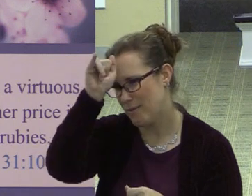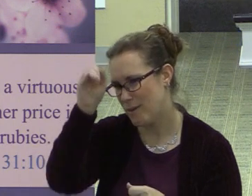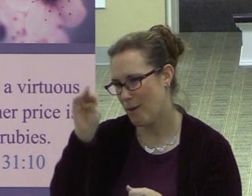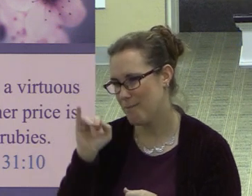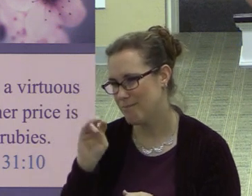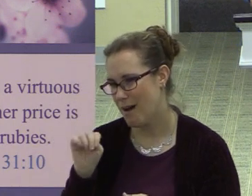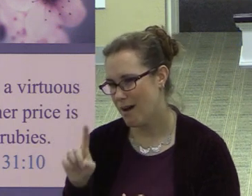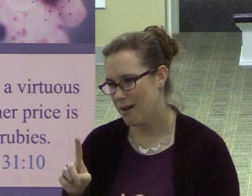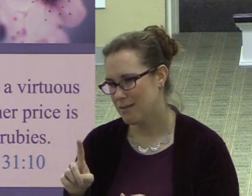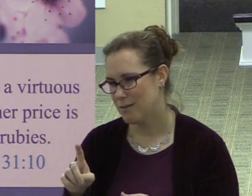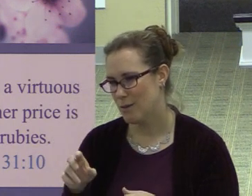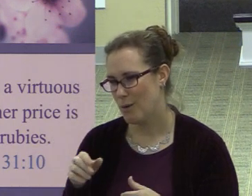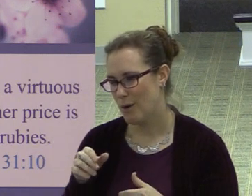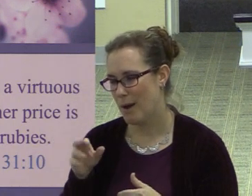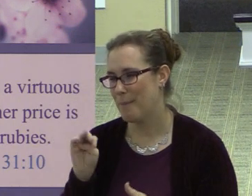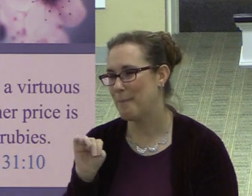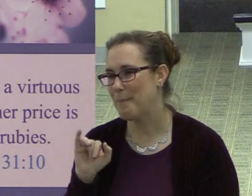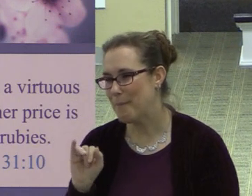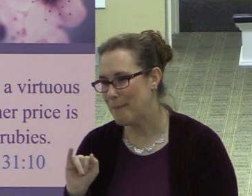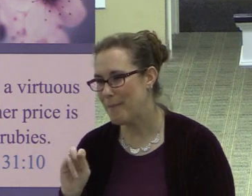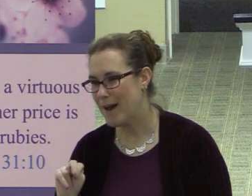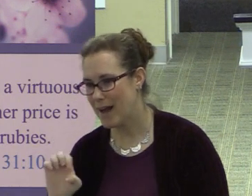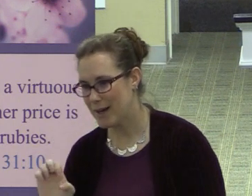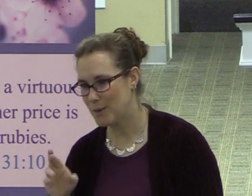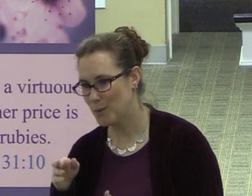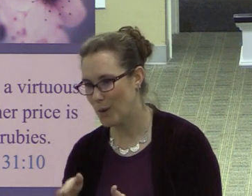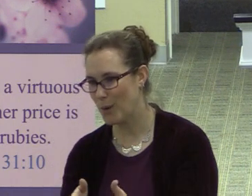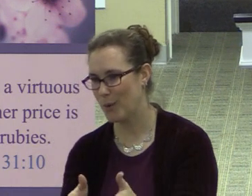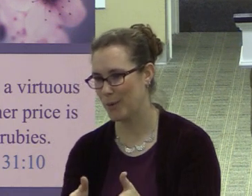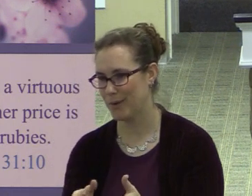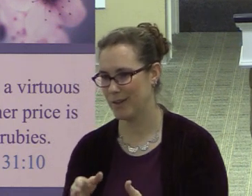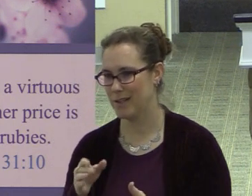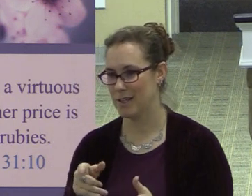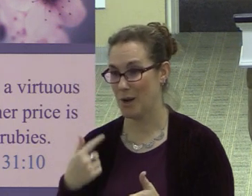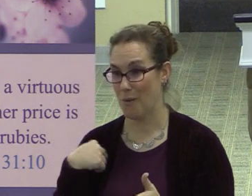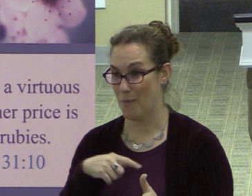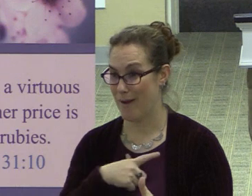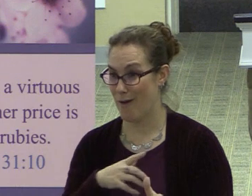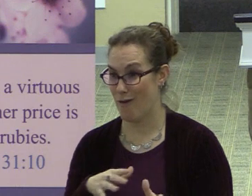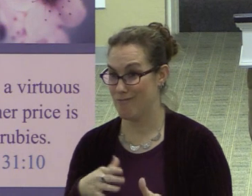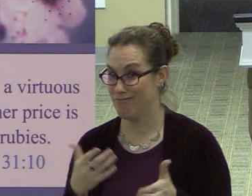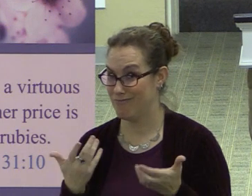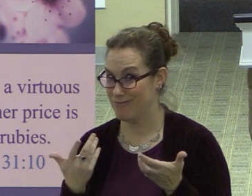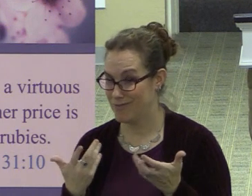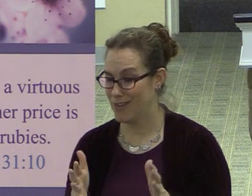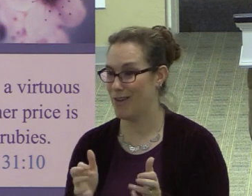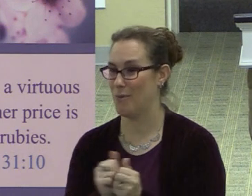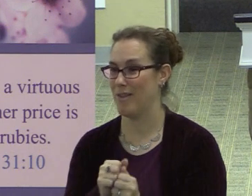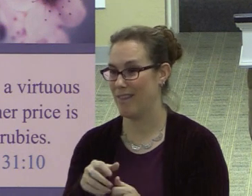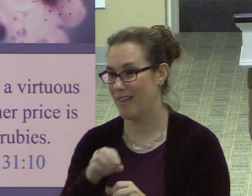time, little did I know I'd be back here. I remember my thought was, wow, this is it. We are completely done with Alaska.